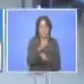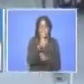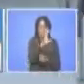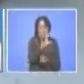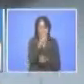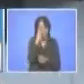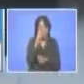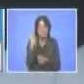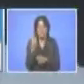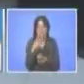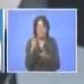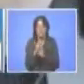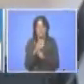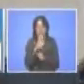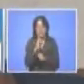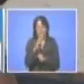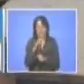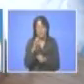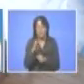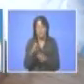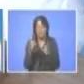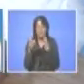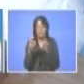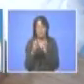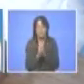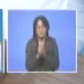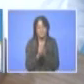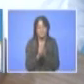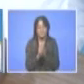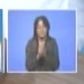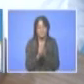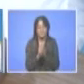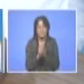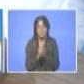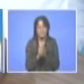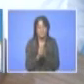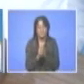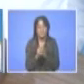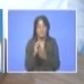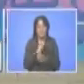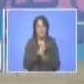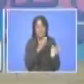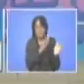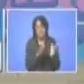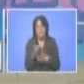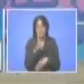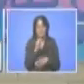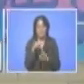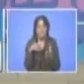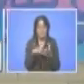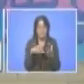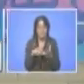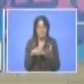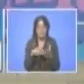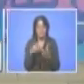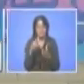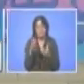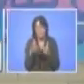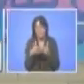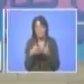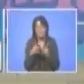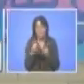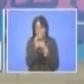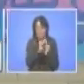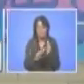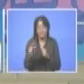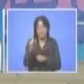Both students say they reap those results because of their dedicated study habits. I prepare by studying almost every day